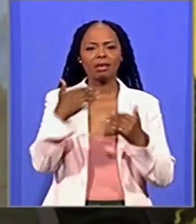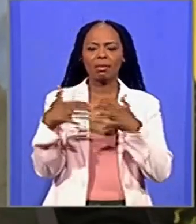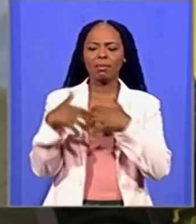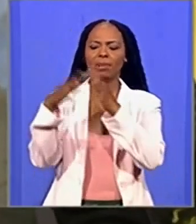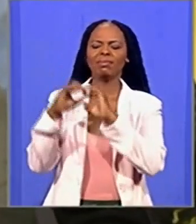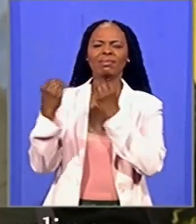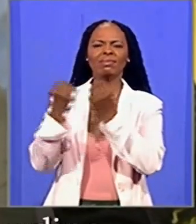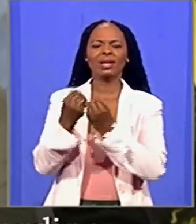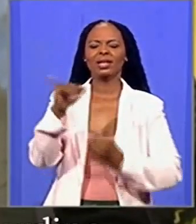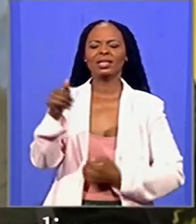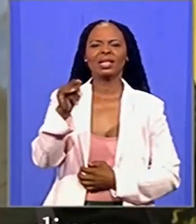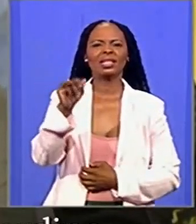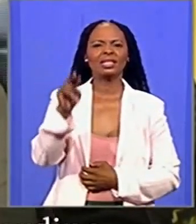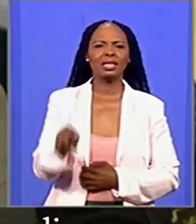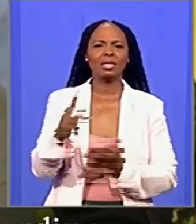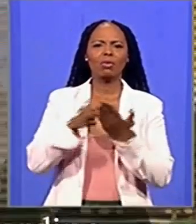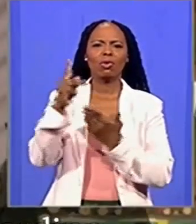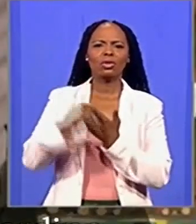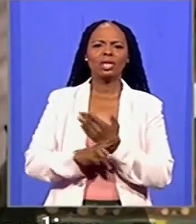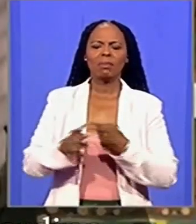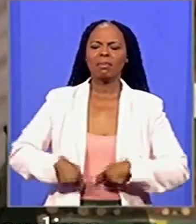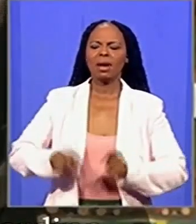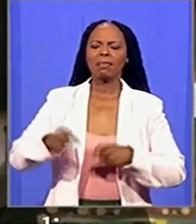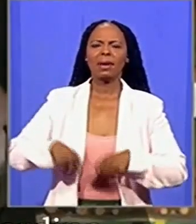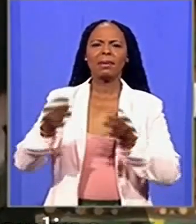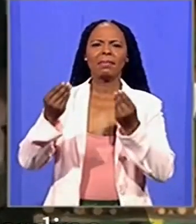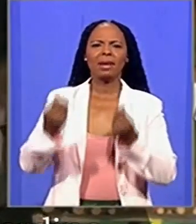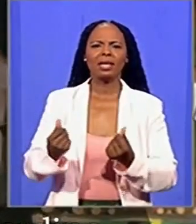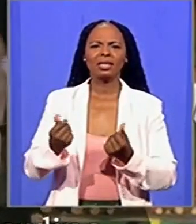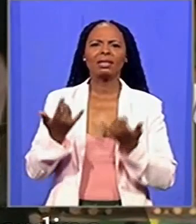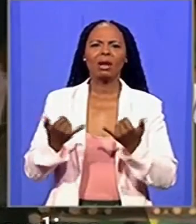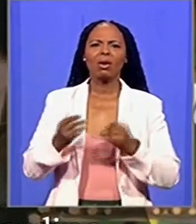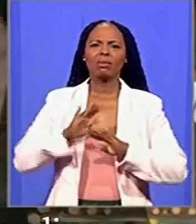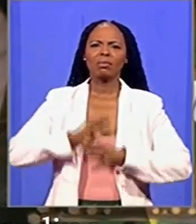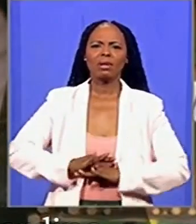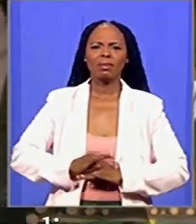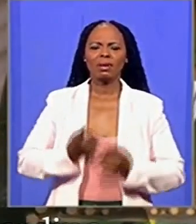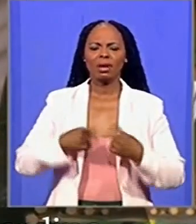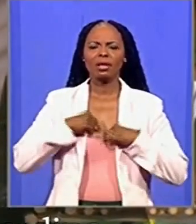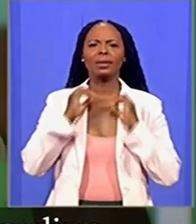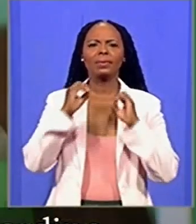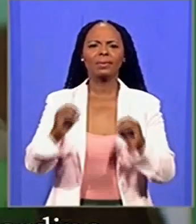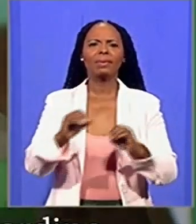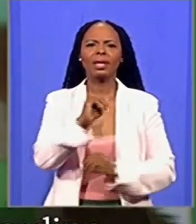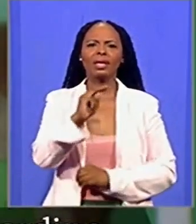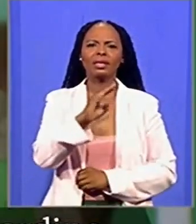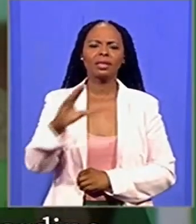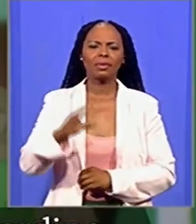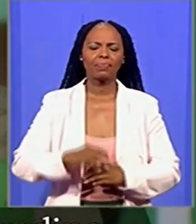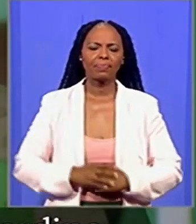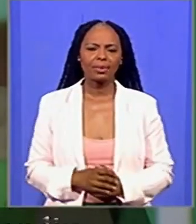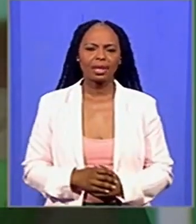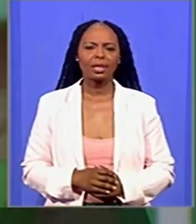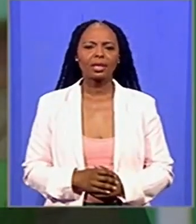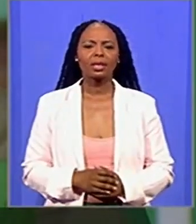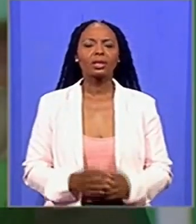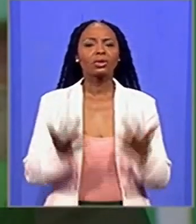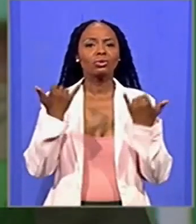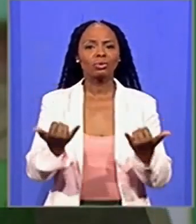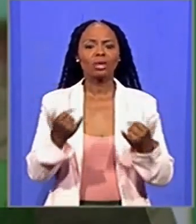Jardine ke projeke e tshehetswang ka ditjhelete ho hlokisa ANC botsitso nakong ya dikgetho. Today they are launching